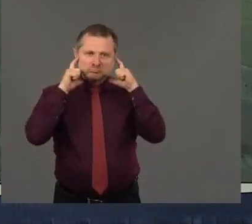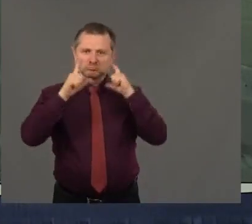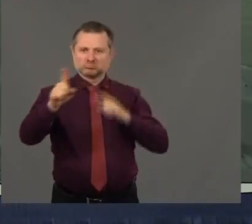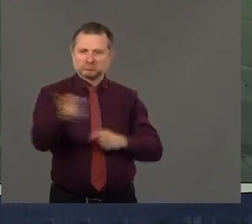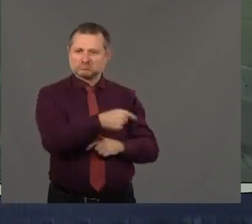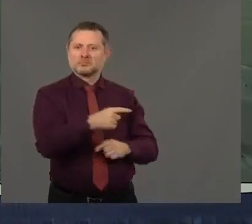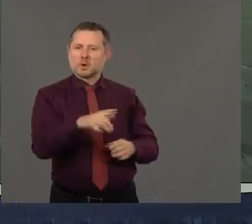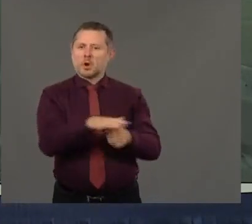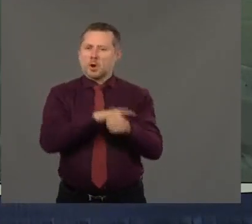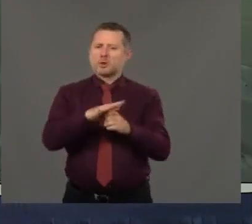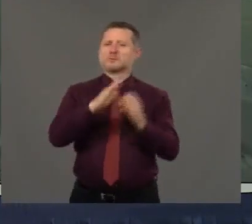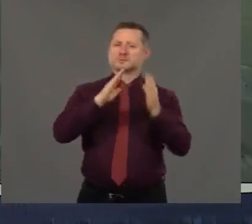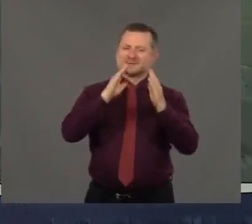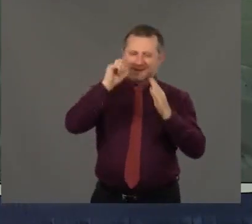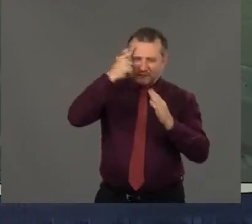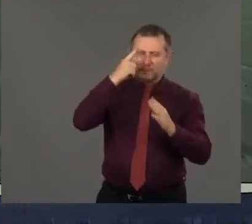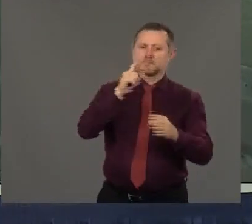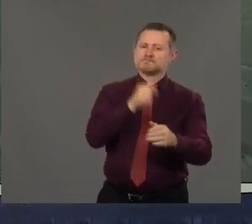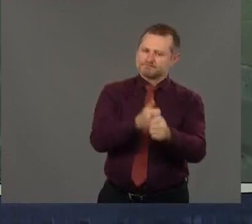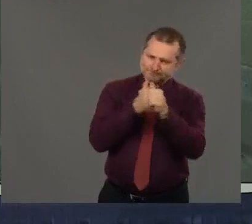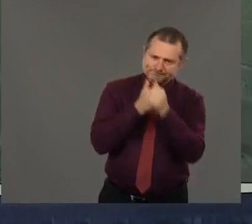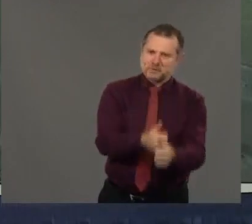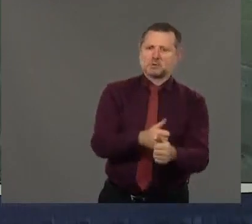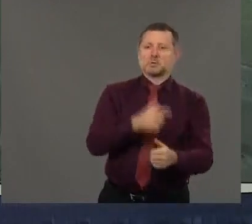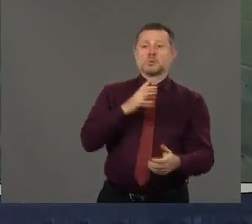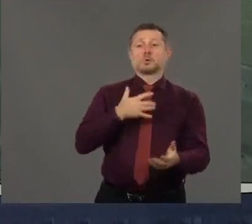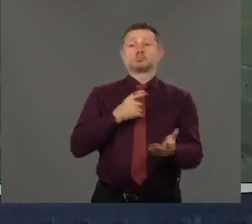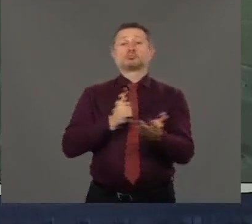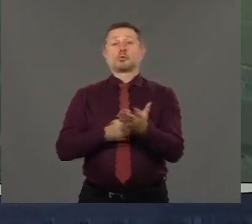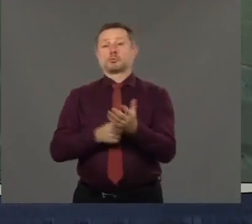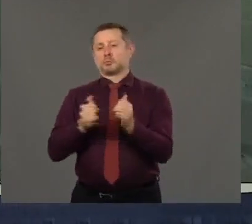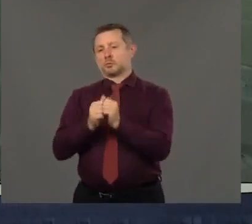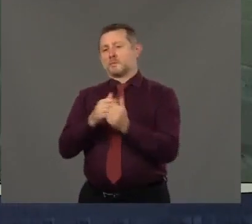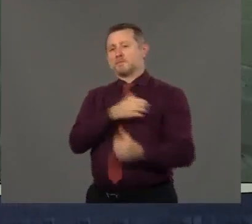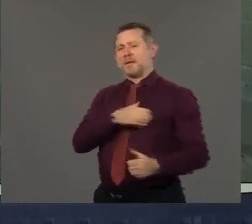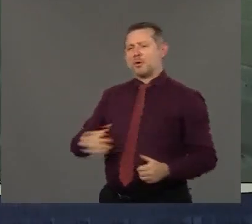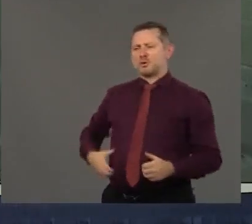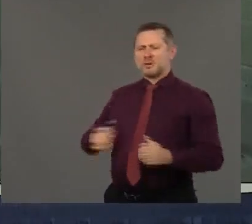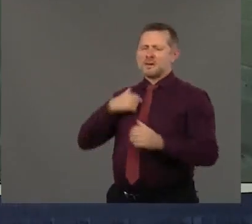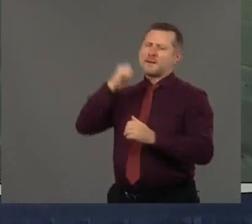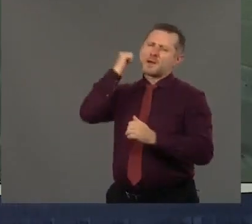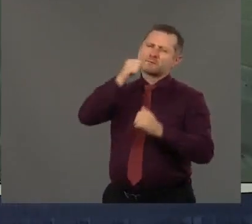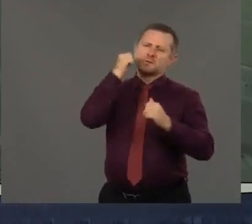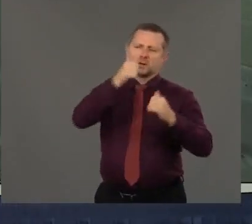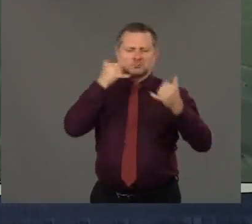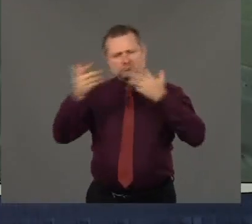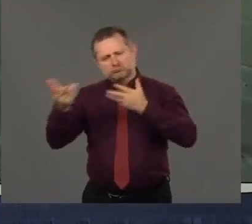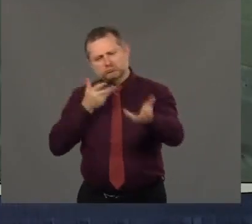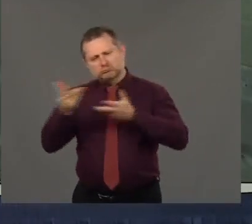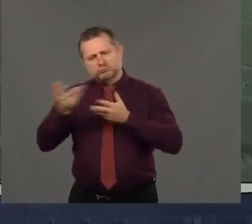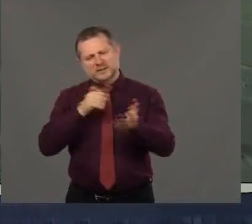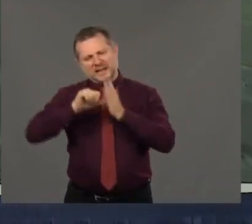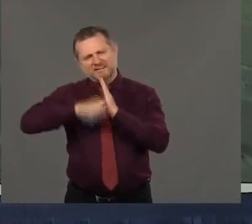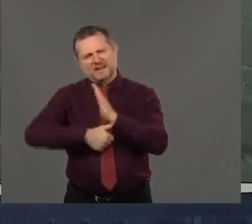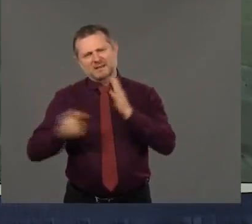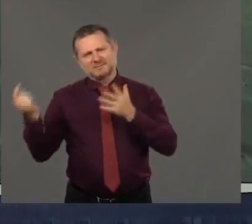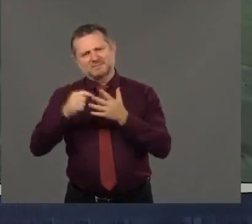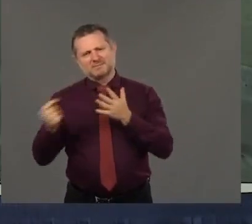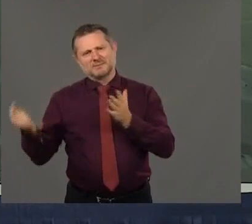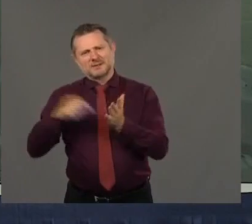compliance. I talk to mayors all day long, and I make this point. Well,